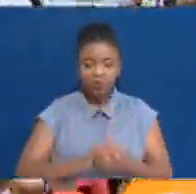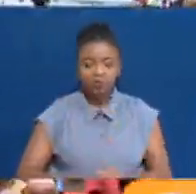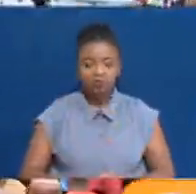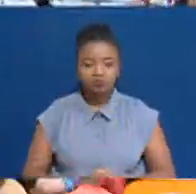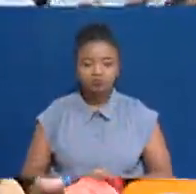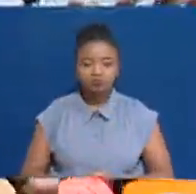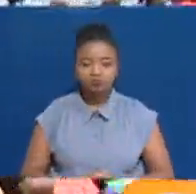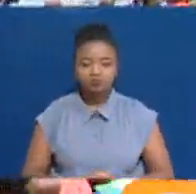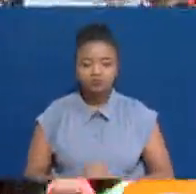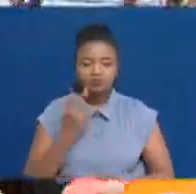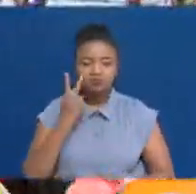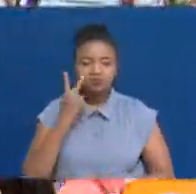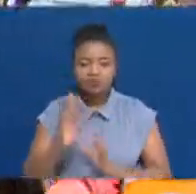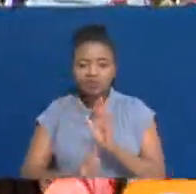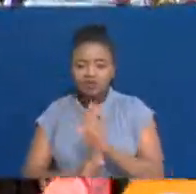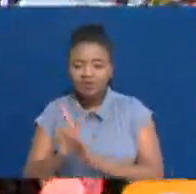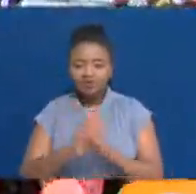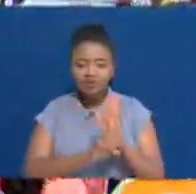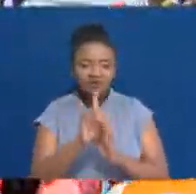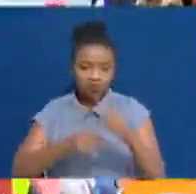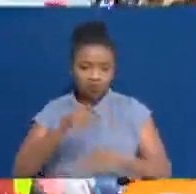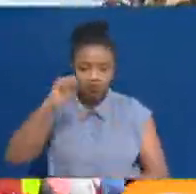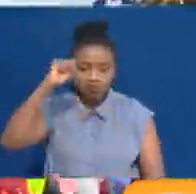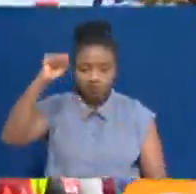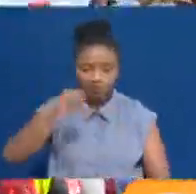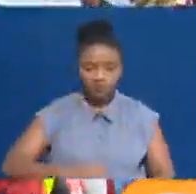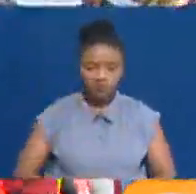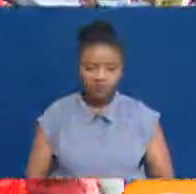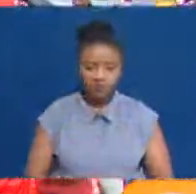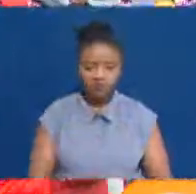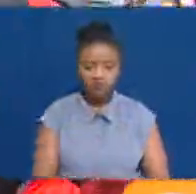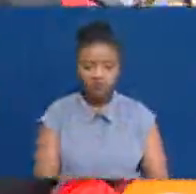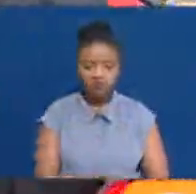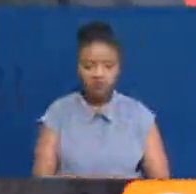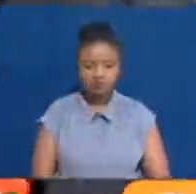has not lacked the snippets of politics in it. Steve Keno, Muranga County.